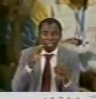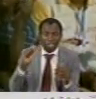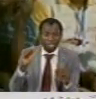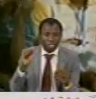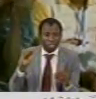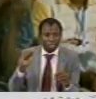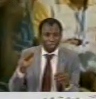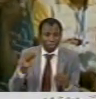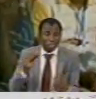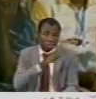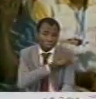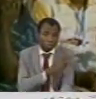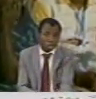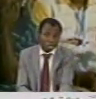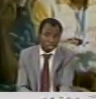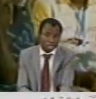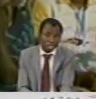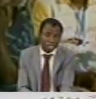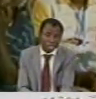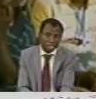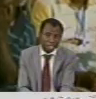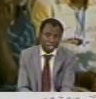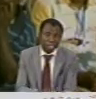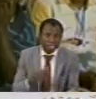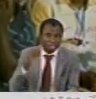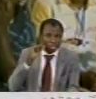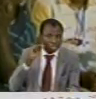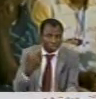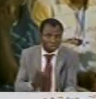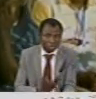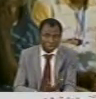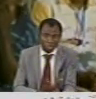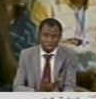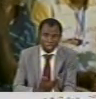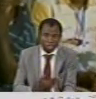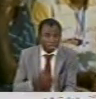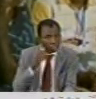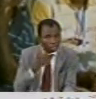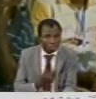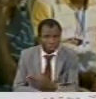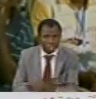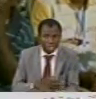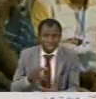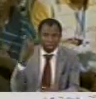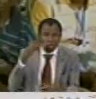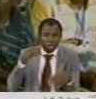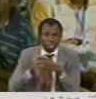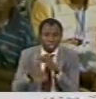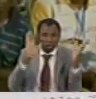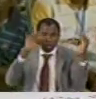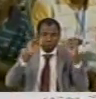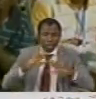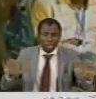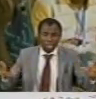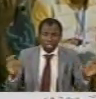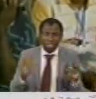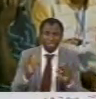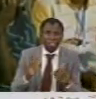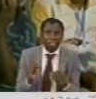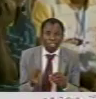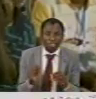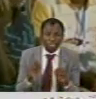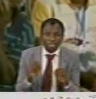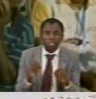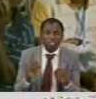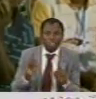had embolism of the lung, and it was almost a hopeless situation, but because supernatural